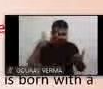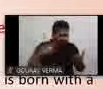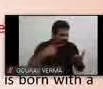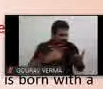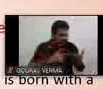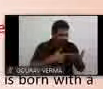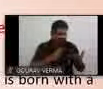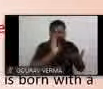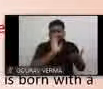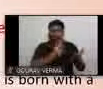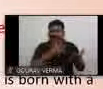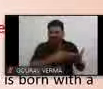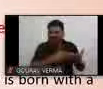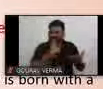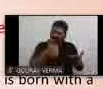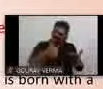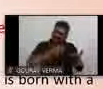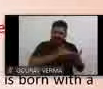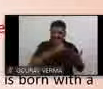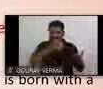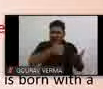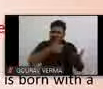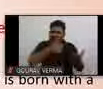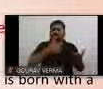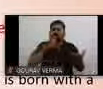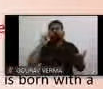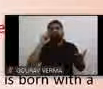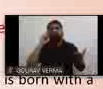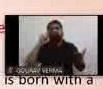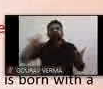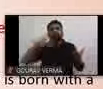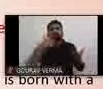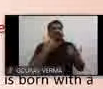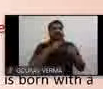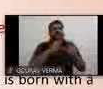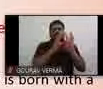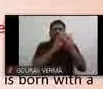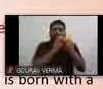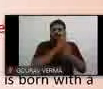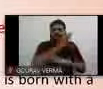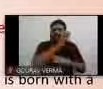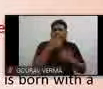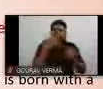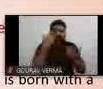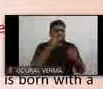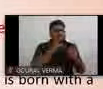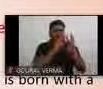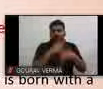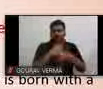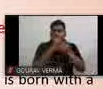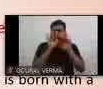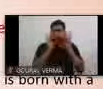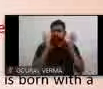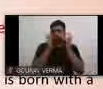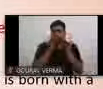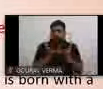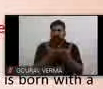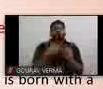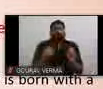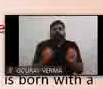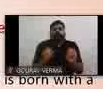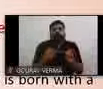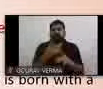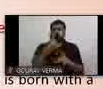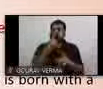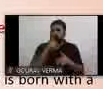long time. If their parents in the workshop, they would know this webinar attending, that initially it's difficult